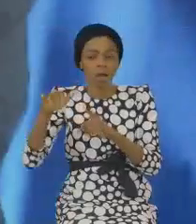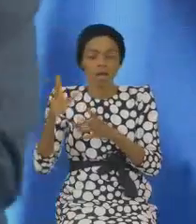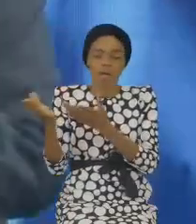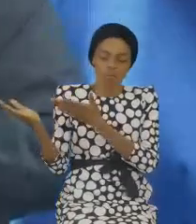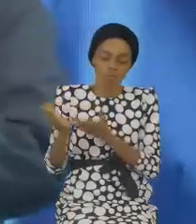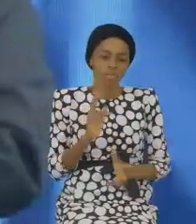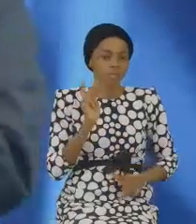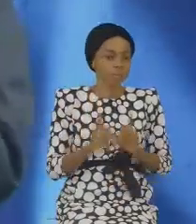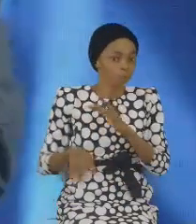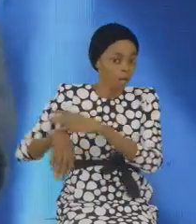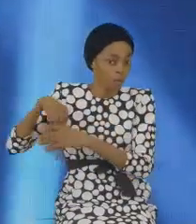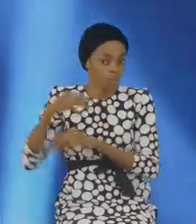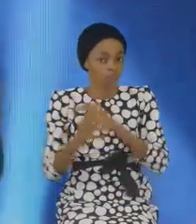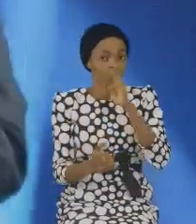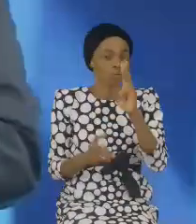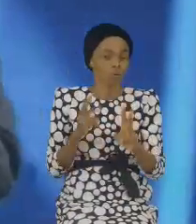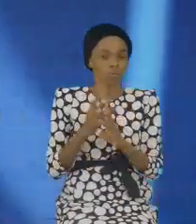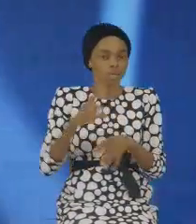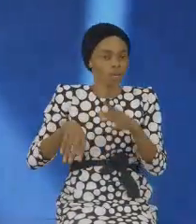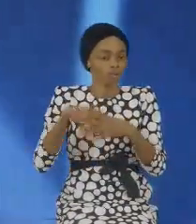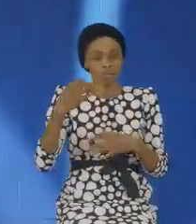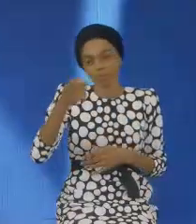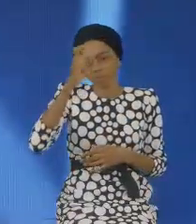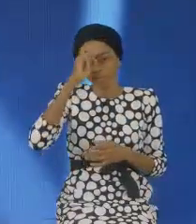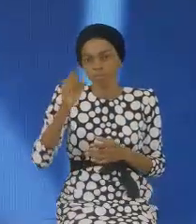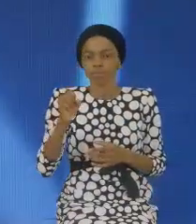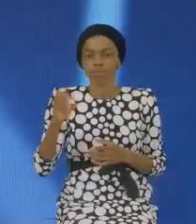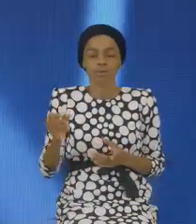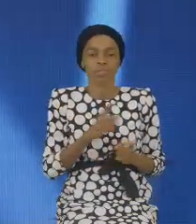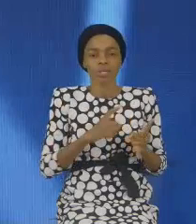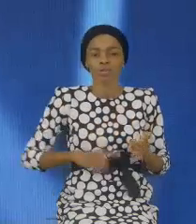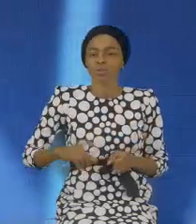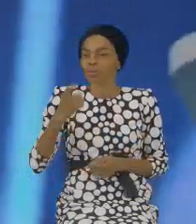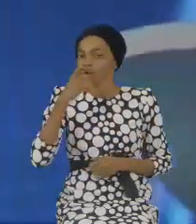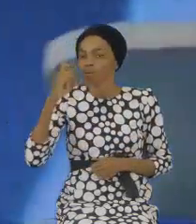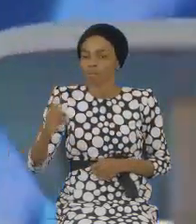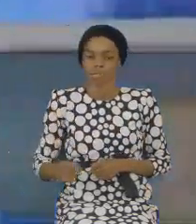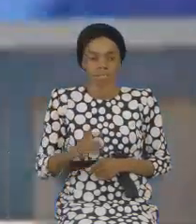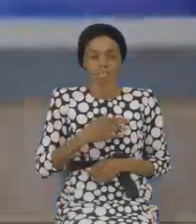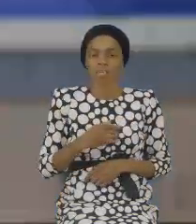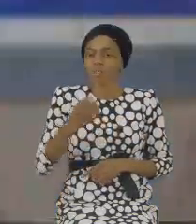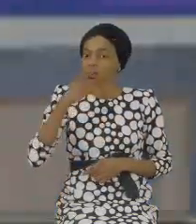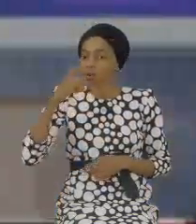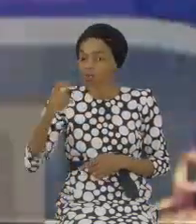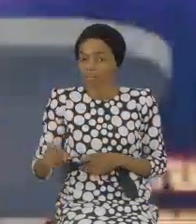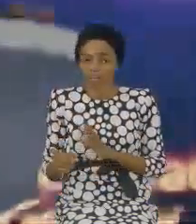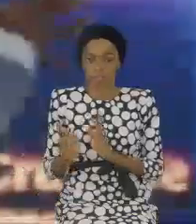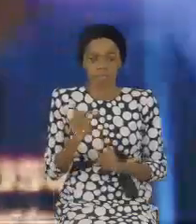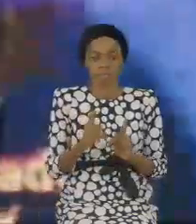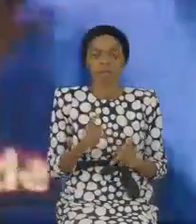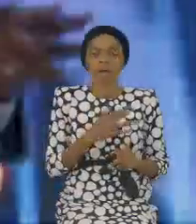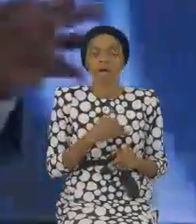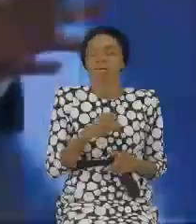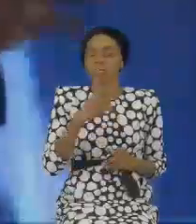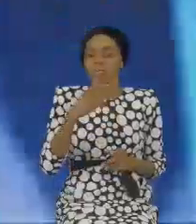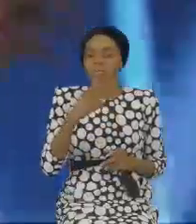the world, out of Egypt? And so the Lord commanded a charge. He gave him, and a charge he has